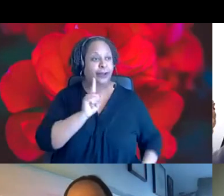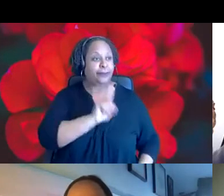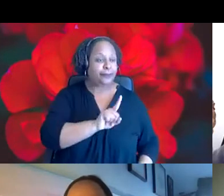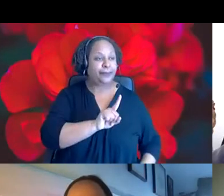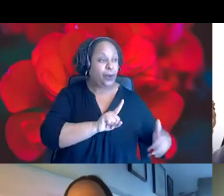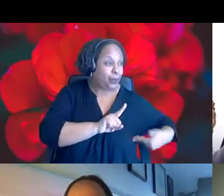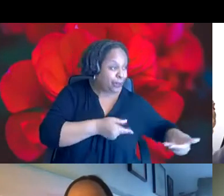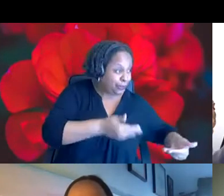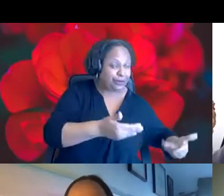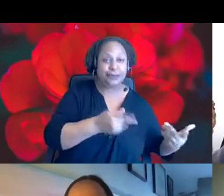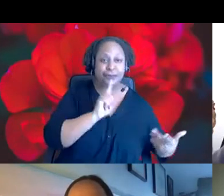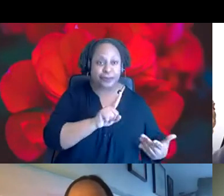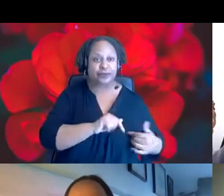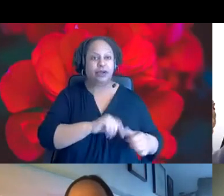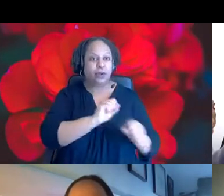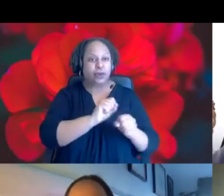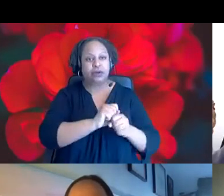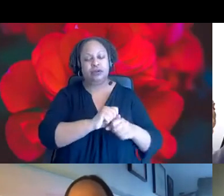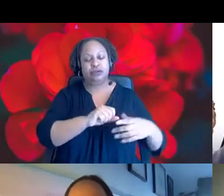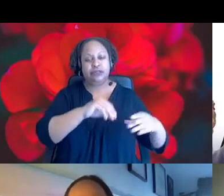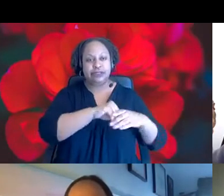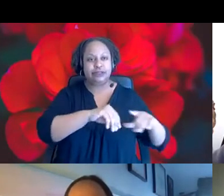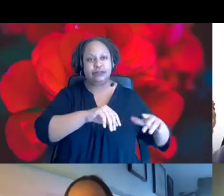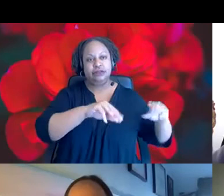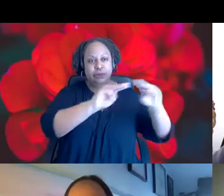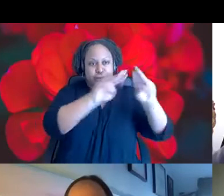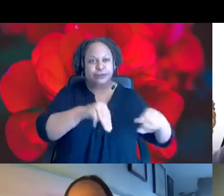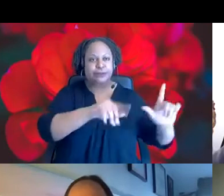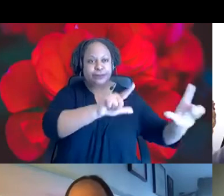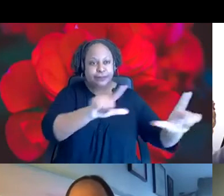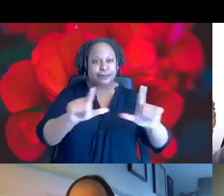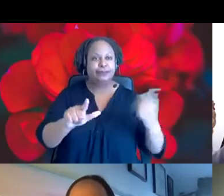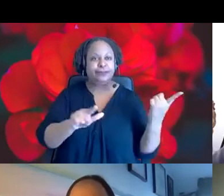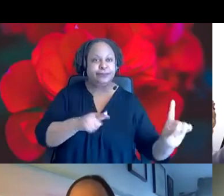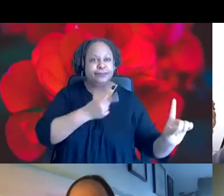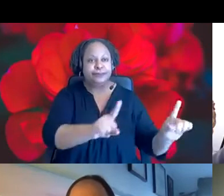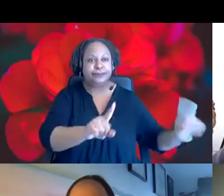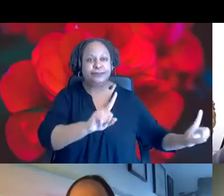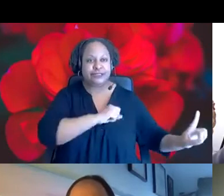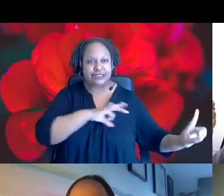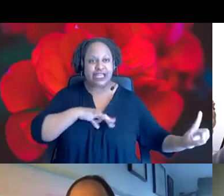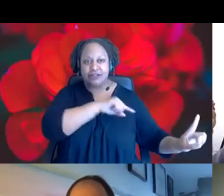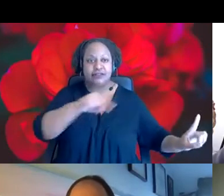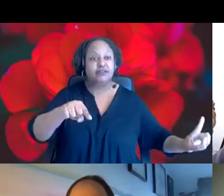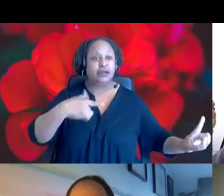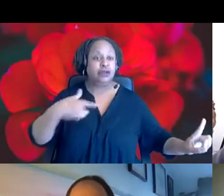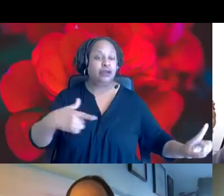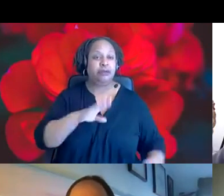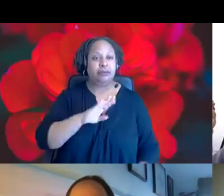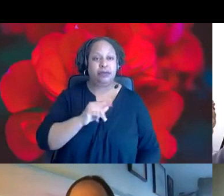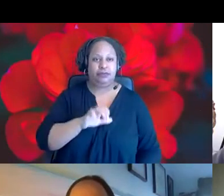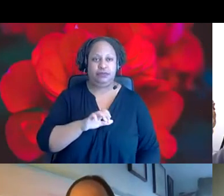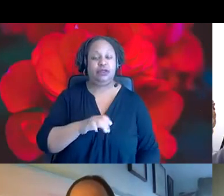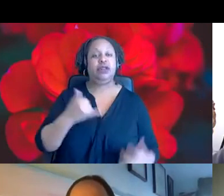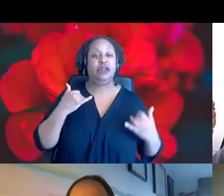like priorities because of all of these shifts, it's like how we have to make sure that